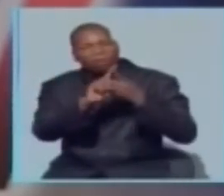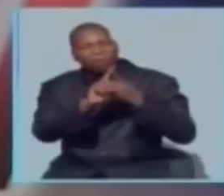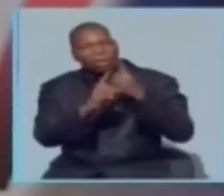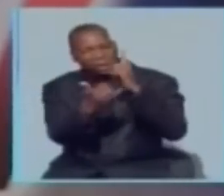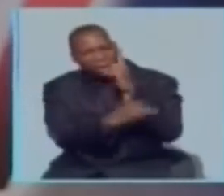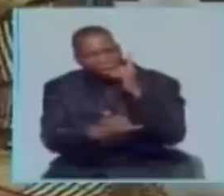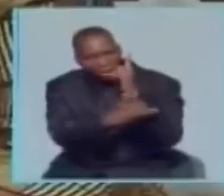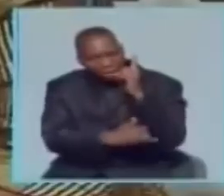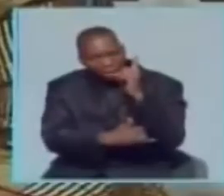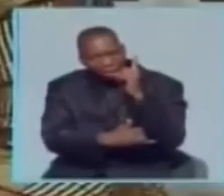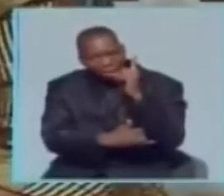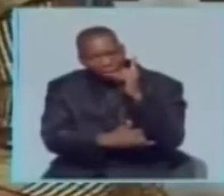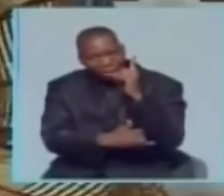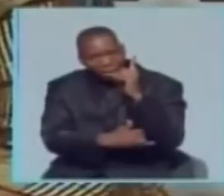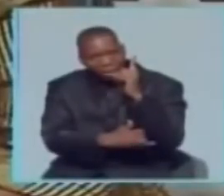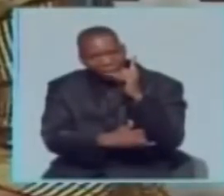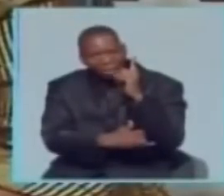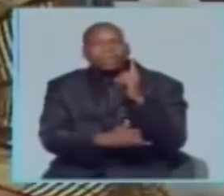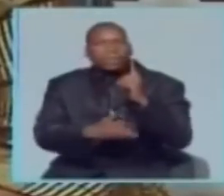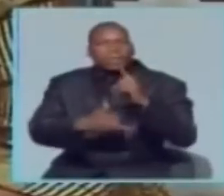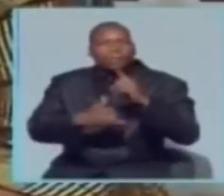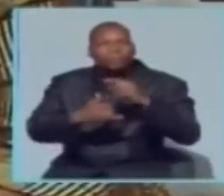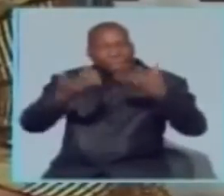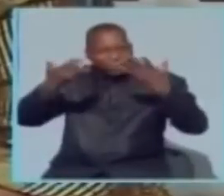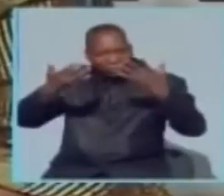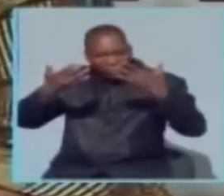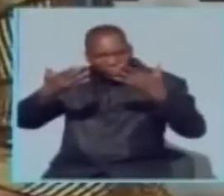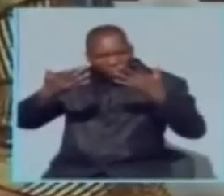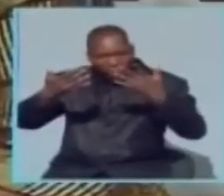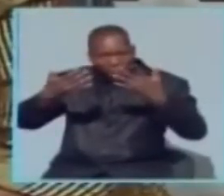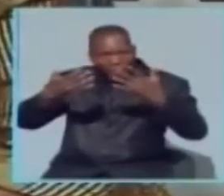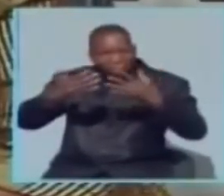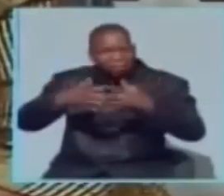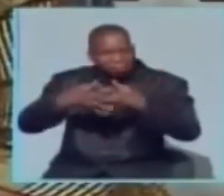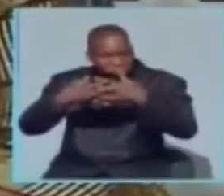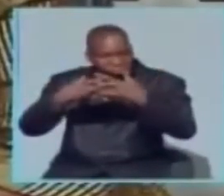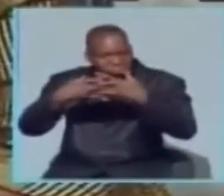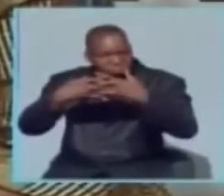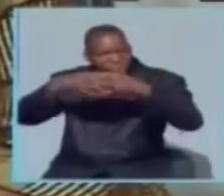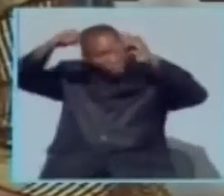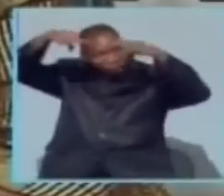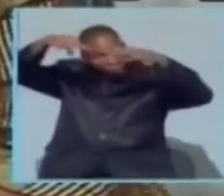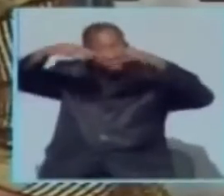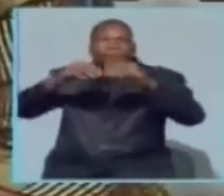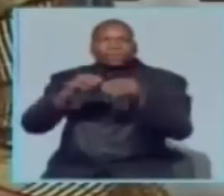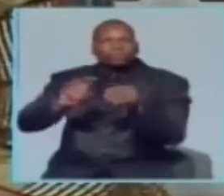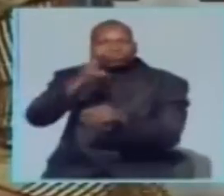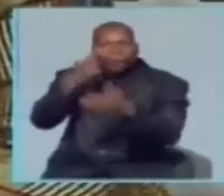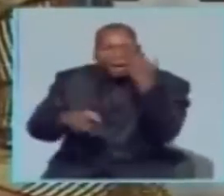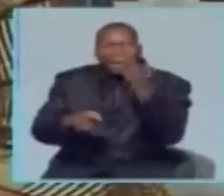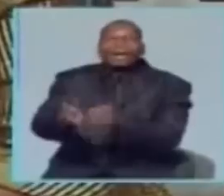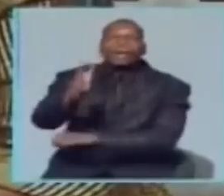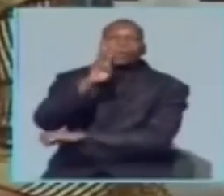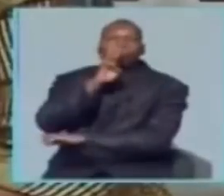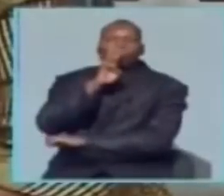is most of the majority of power generated in this country is hydro generated. Hydro meaning that it is